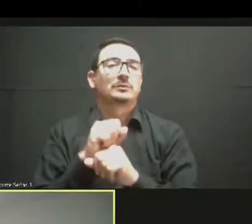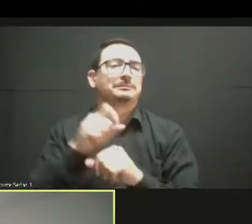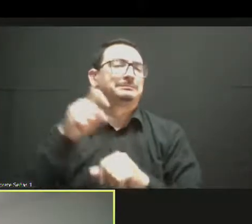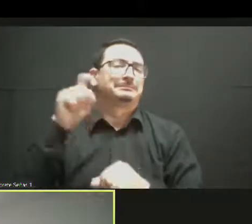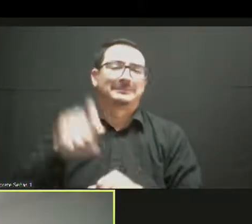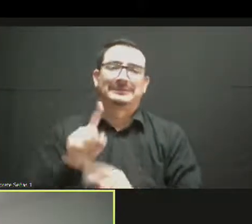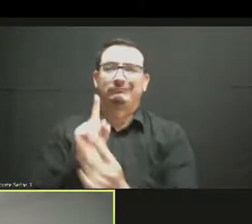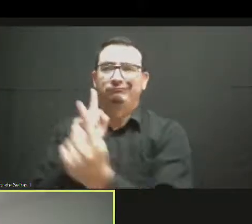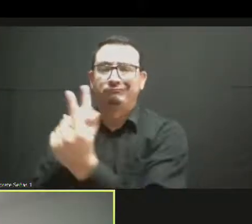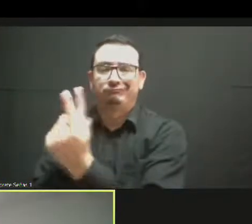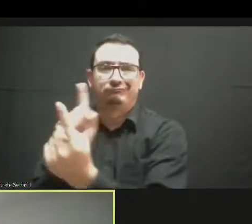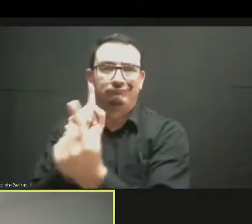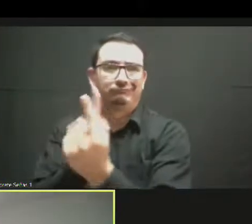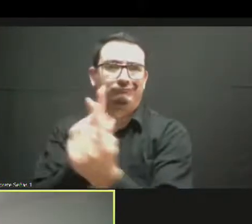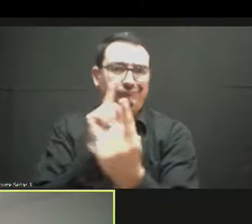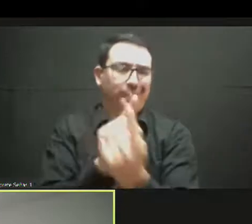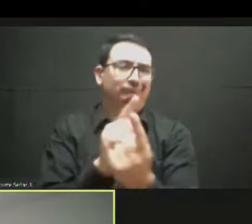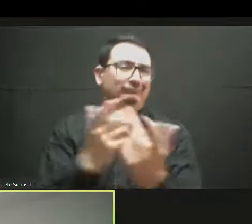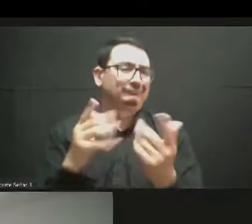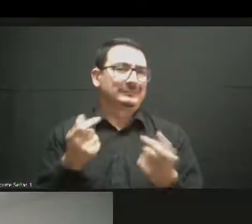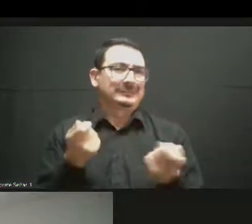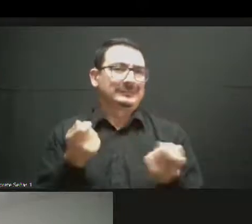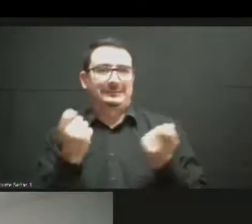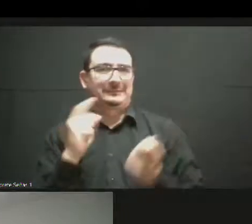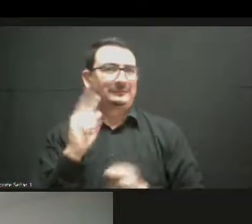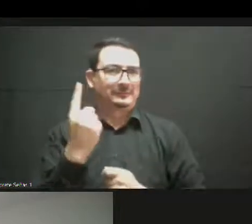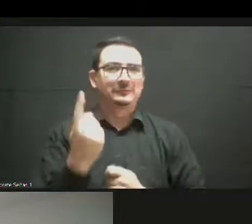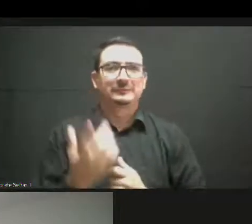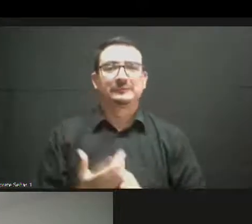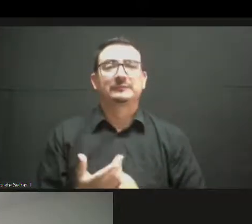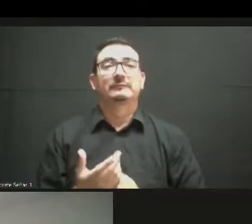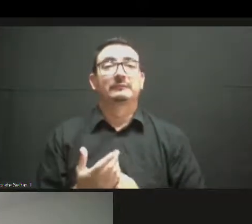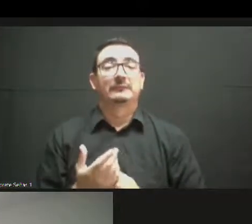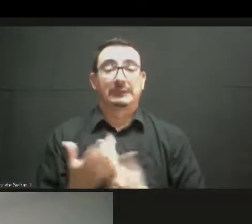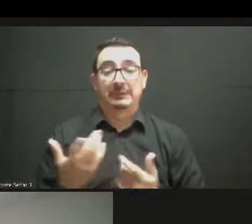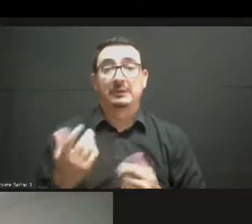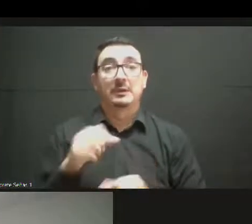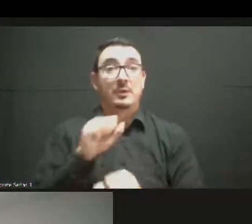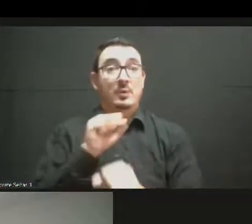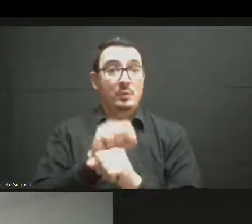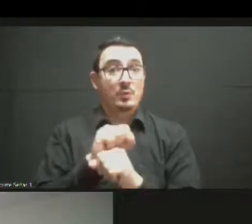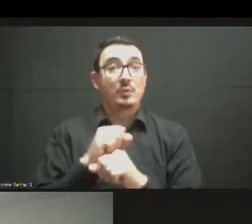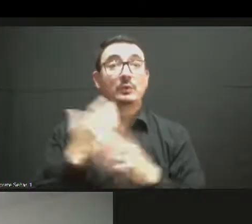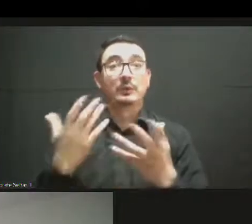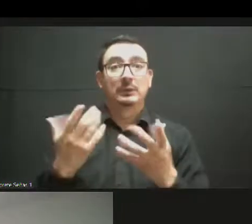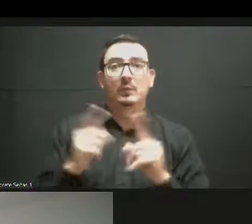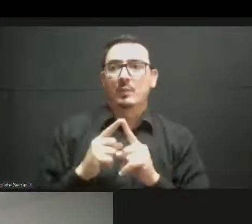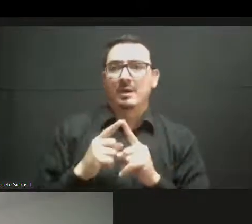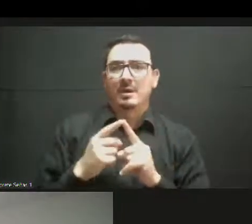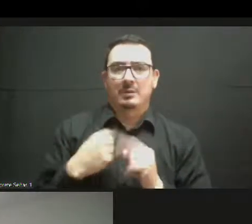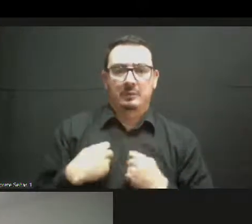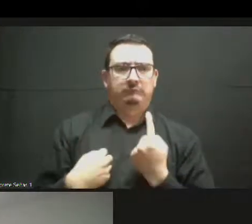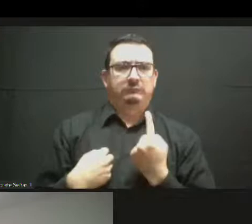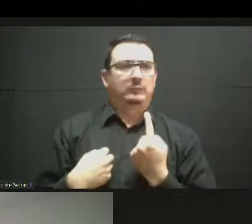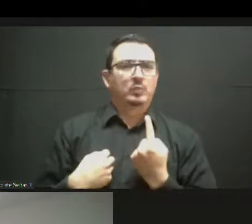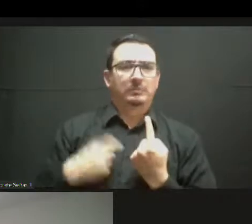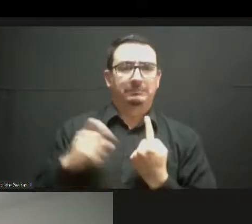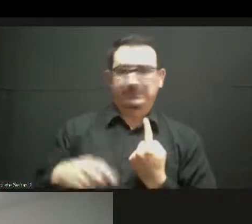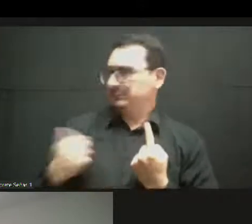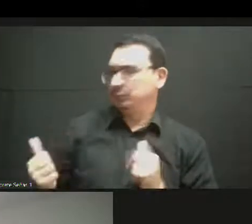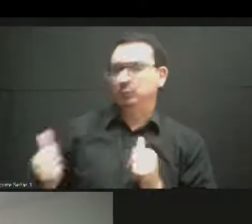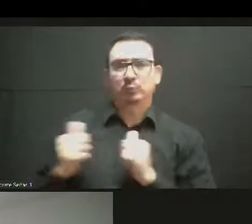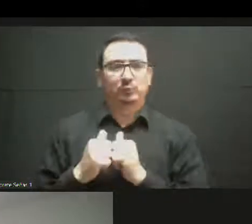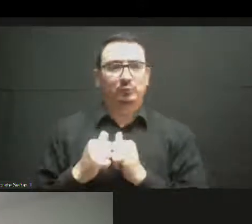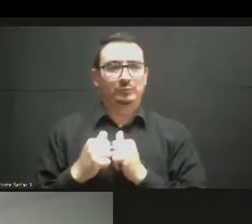solutions to major problems. Okay, great. Well, it sounds like the pandemic has changed everything in